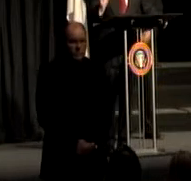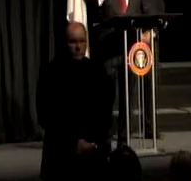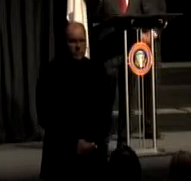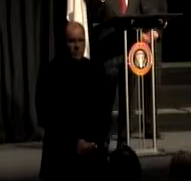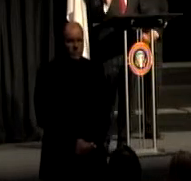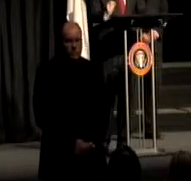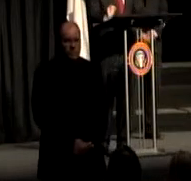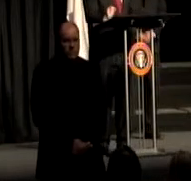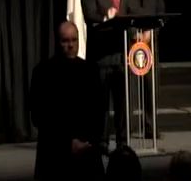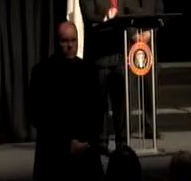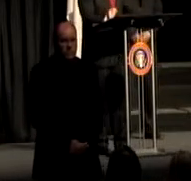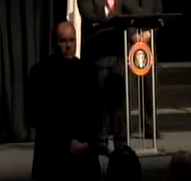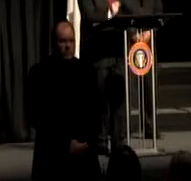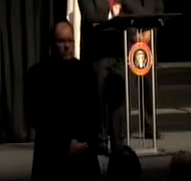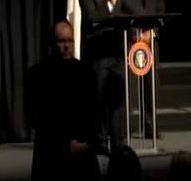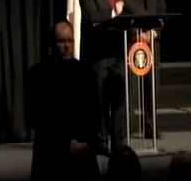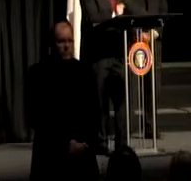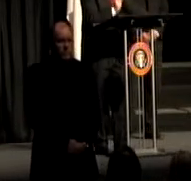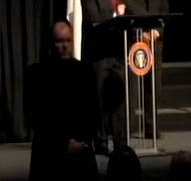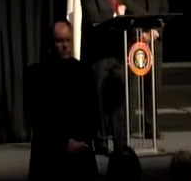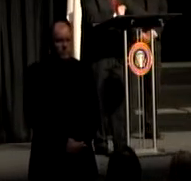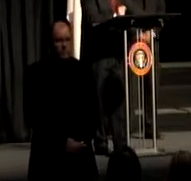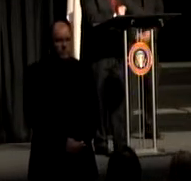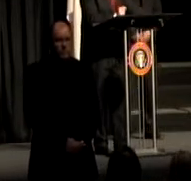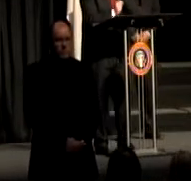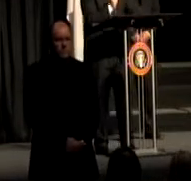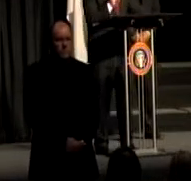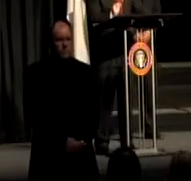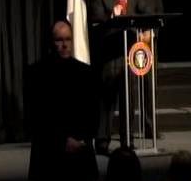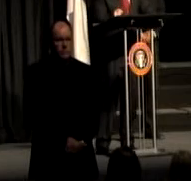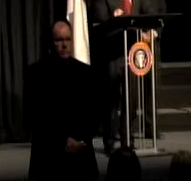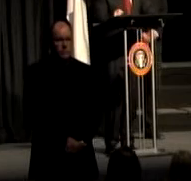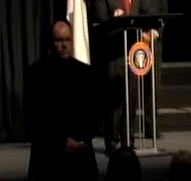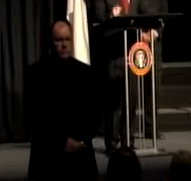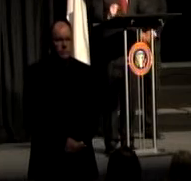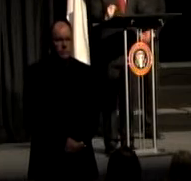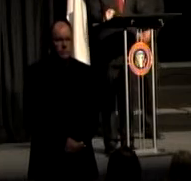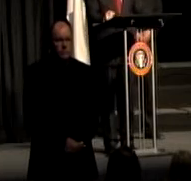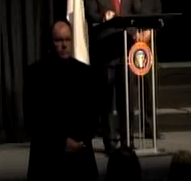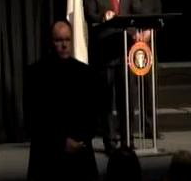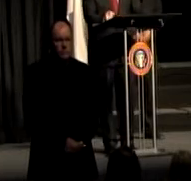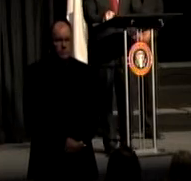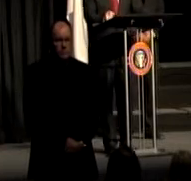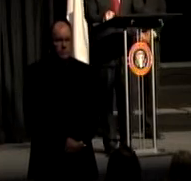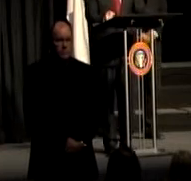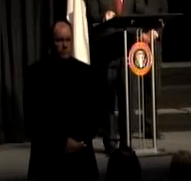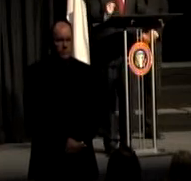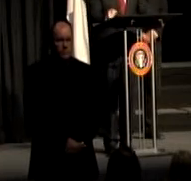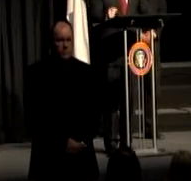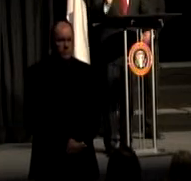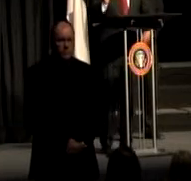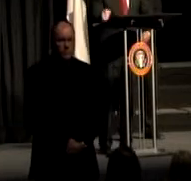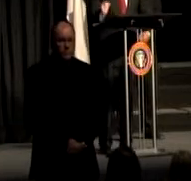that they have and that salvation that is the purpose of the church that is the challenge that God has instilled within our life